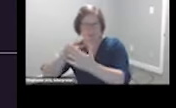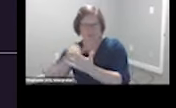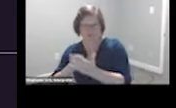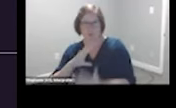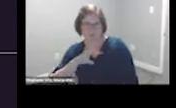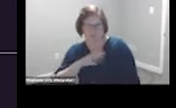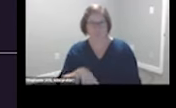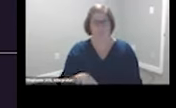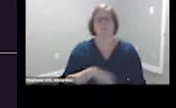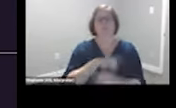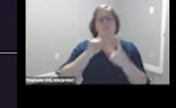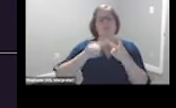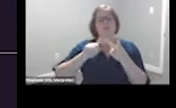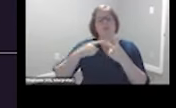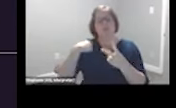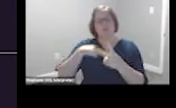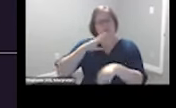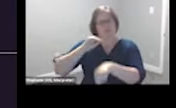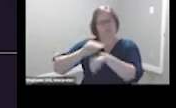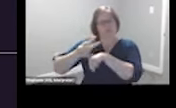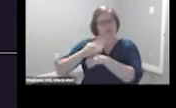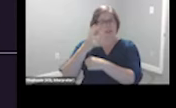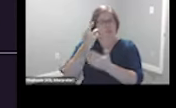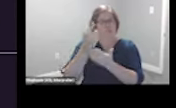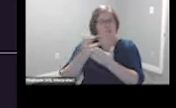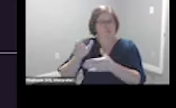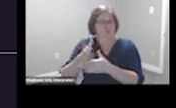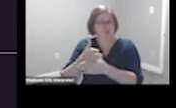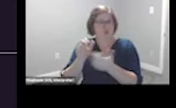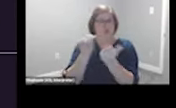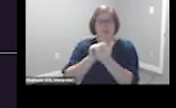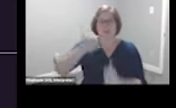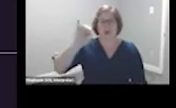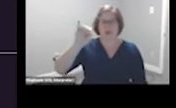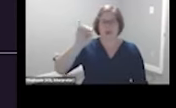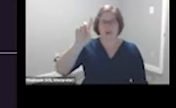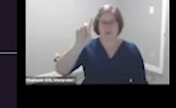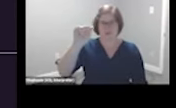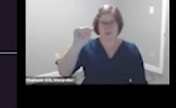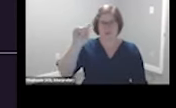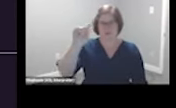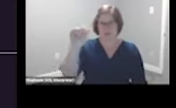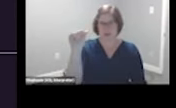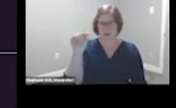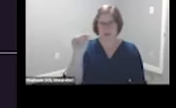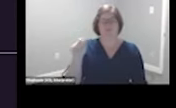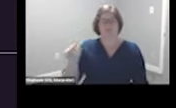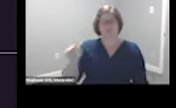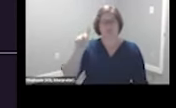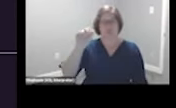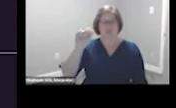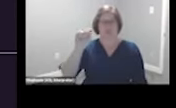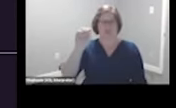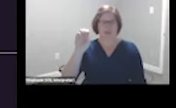been advising and resource sharing with groups like iData, so the project that Kate Meredith spoke about earlier on in the day, as